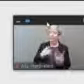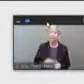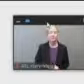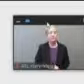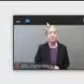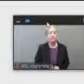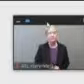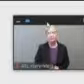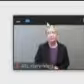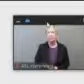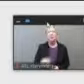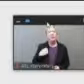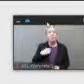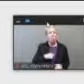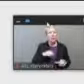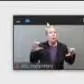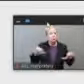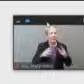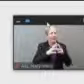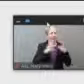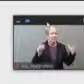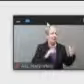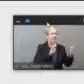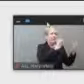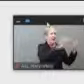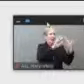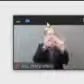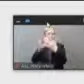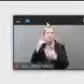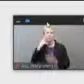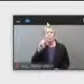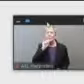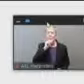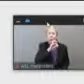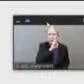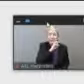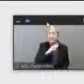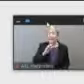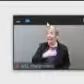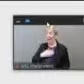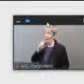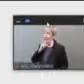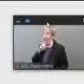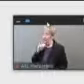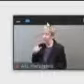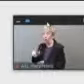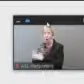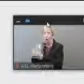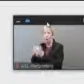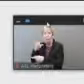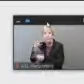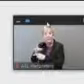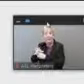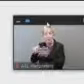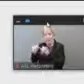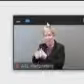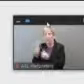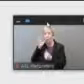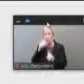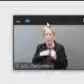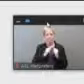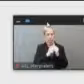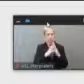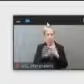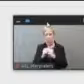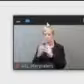And we're doing special outreach for seniors. Our Aging and Long-Term Care Services Division will host 4 vaccine clinics